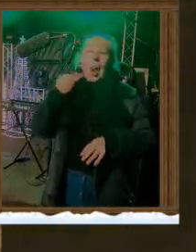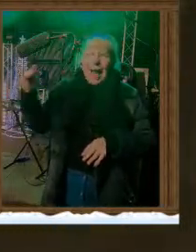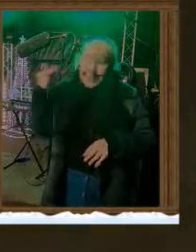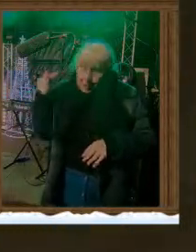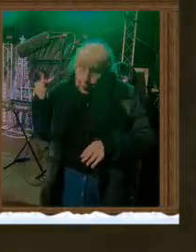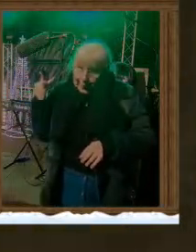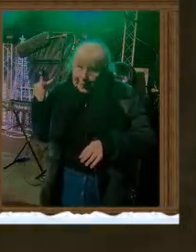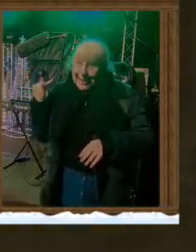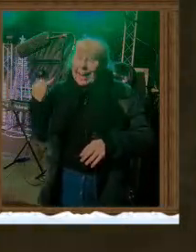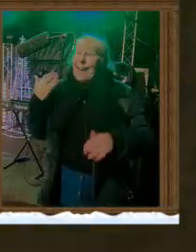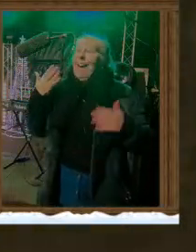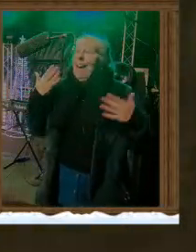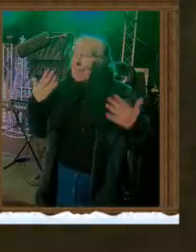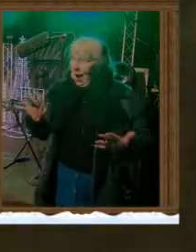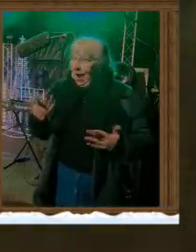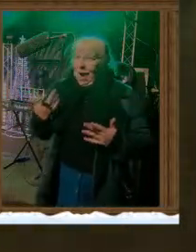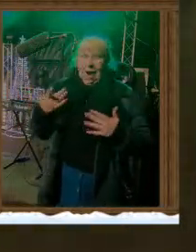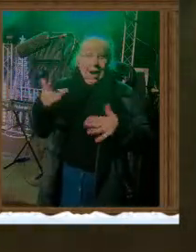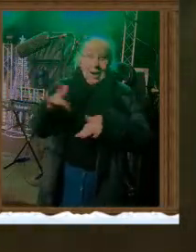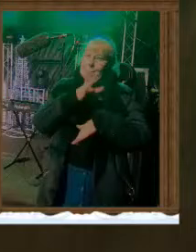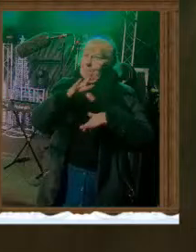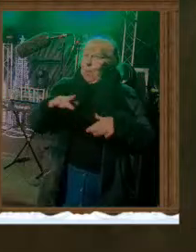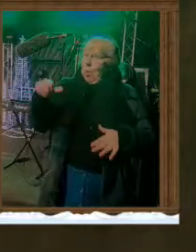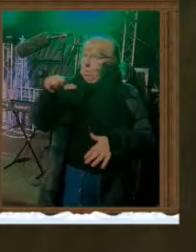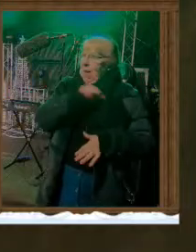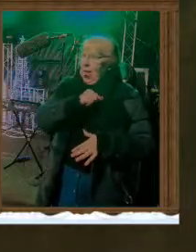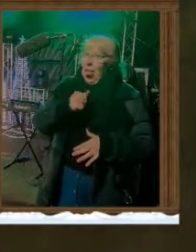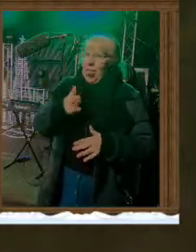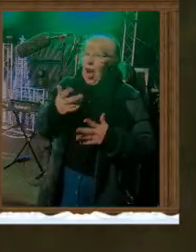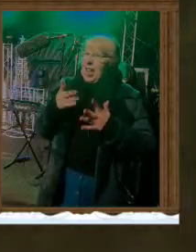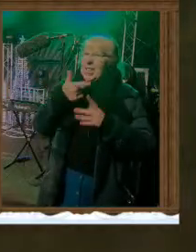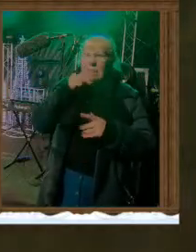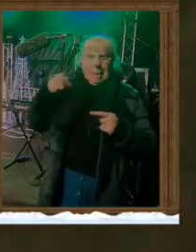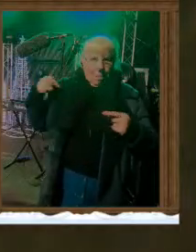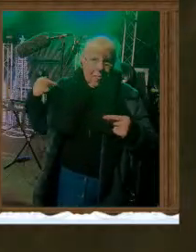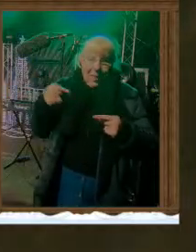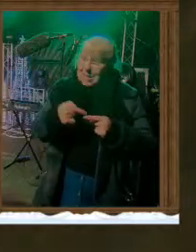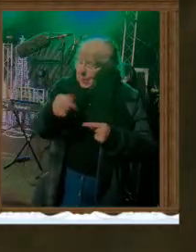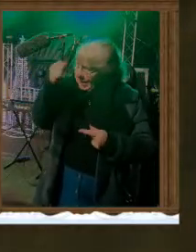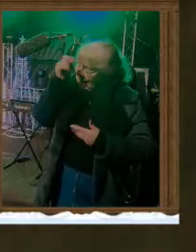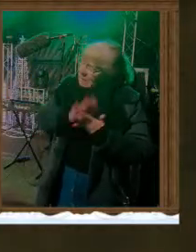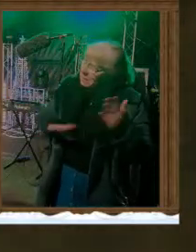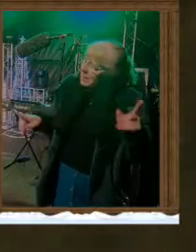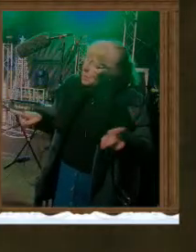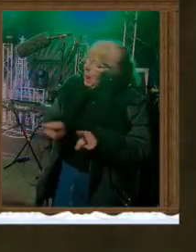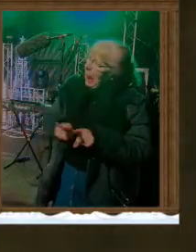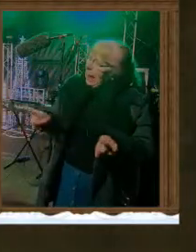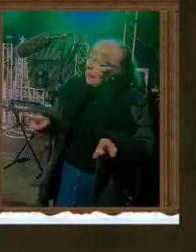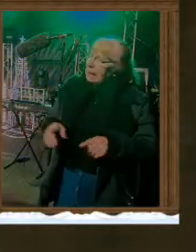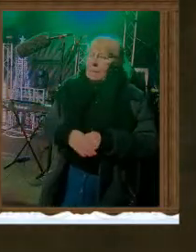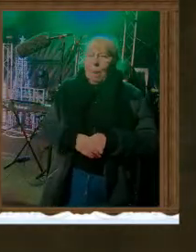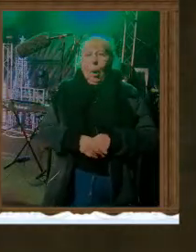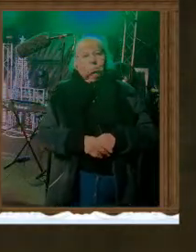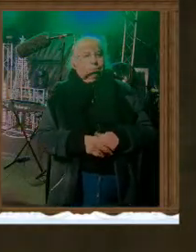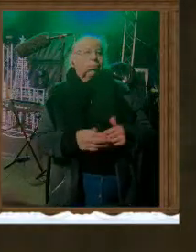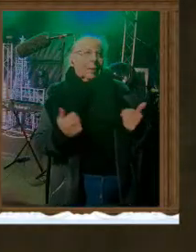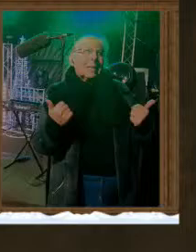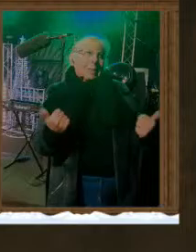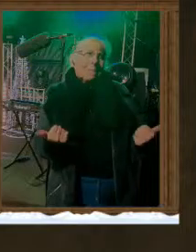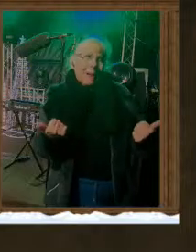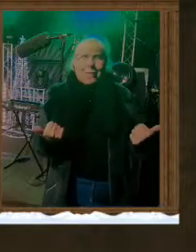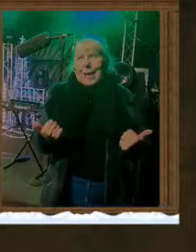Yeah. Now you've got to perform in front of thousands of people all week. What's this experience been like for you? It's been really good. I